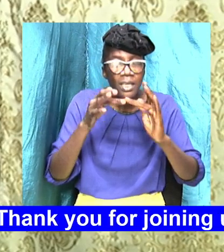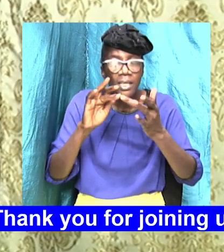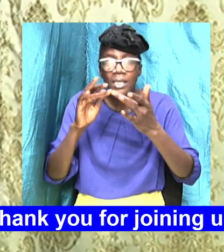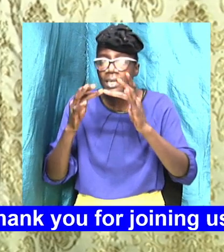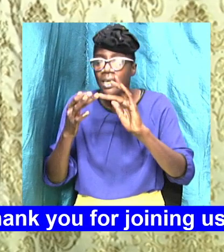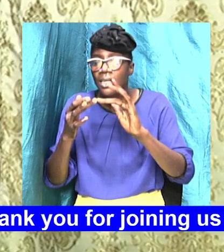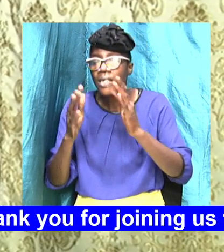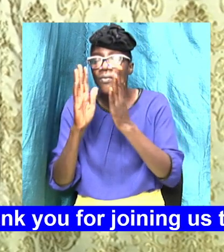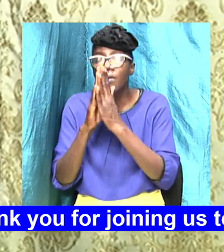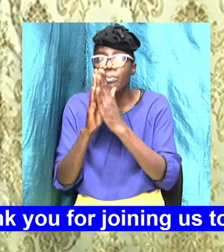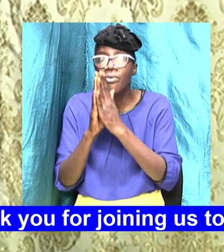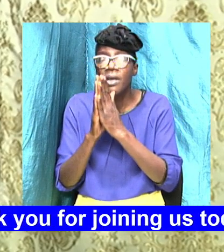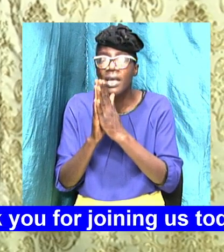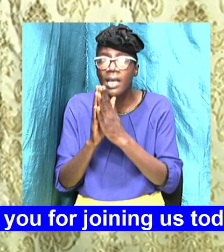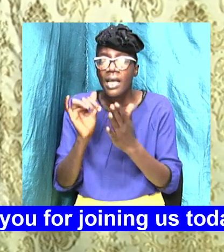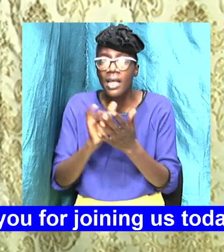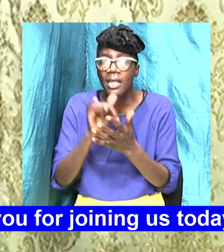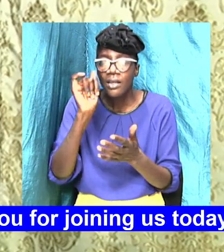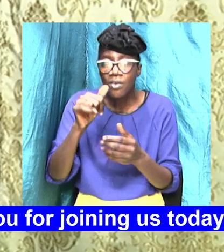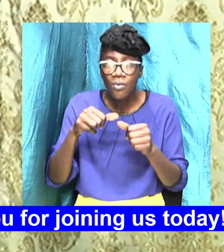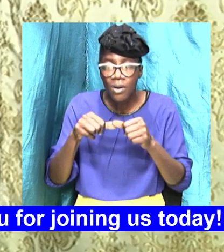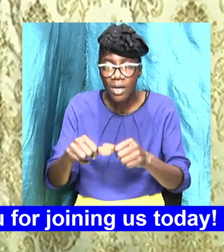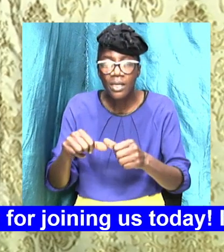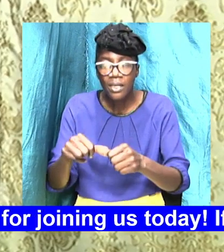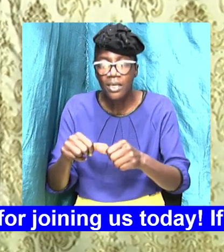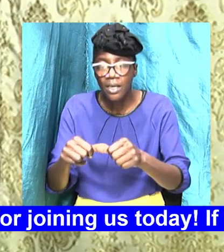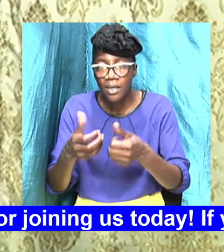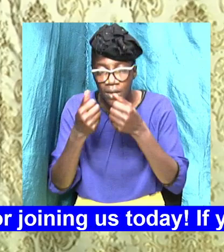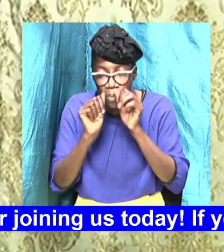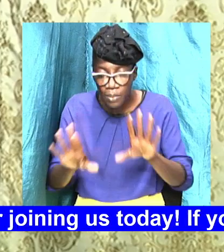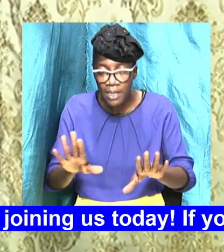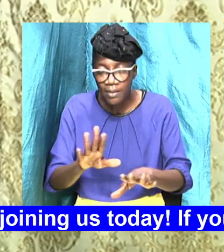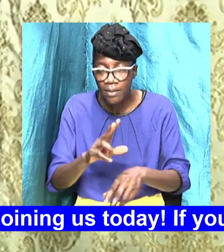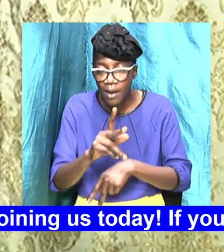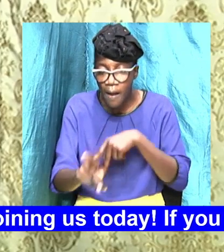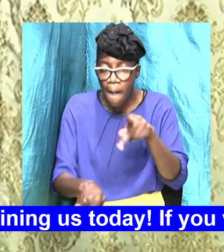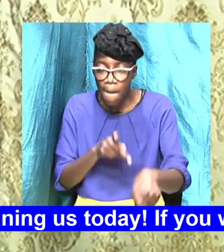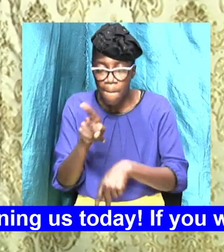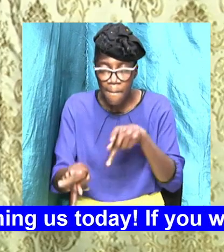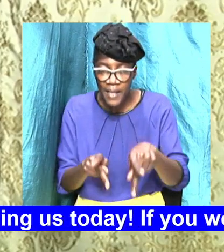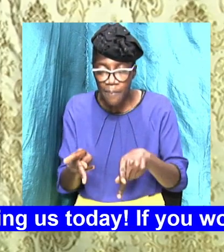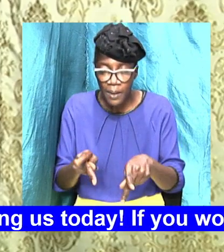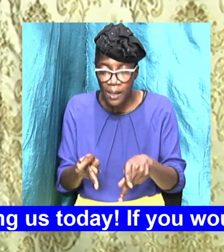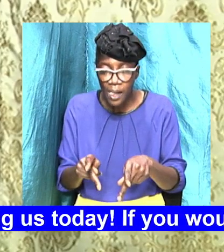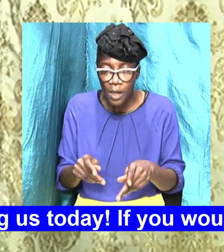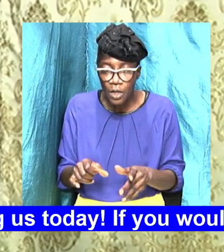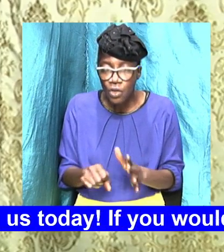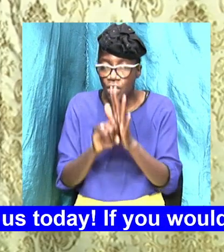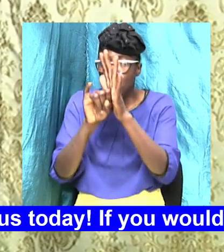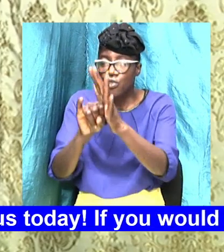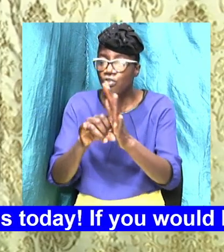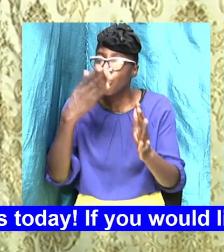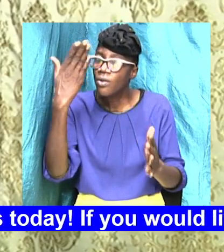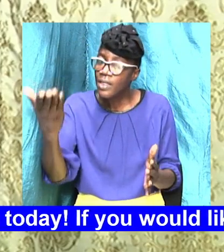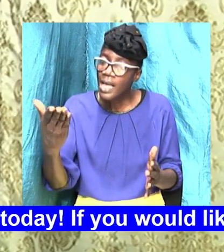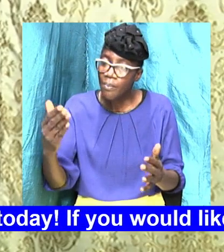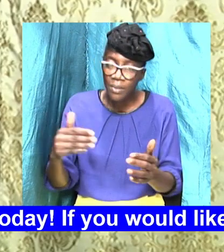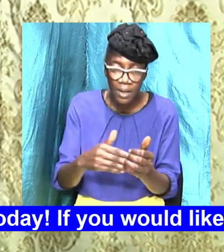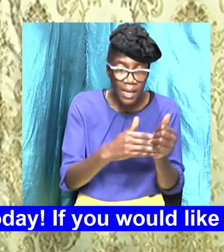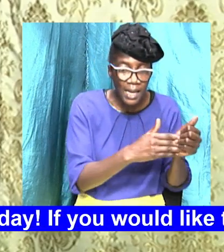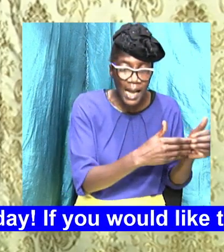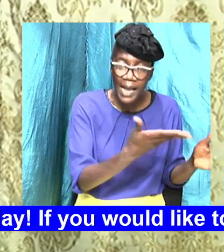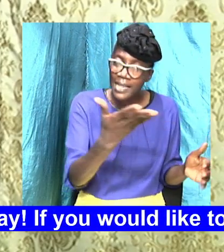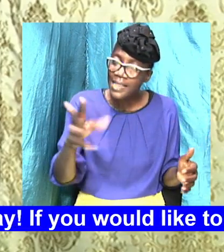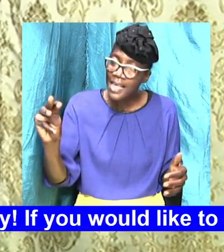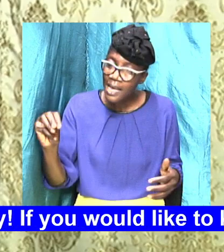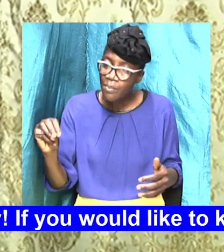we pray, God, that you will continue to bless your people, continue to instruct them, continue to guide them. Mighty